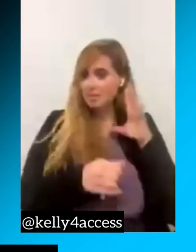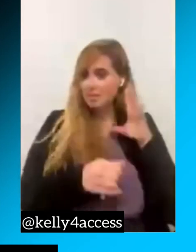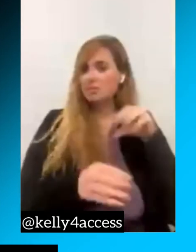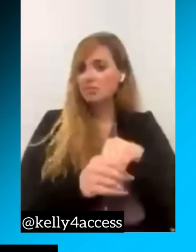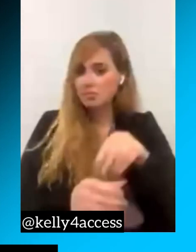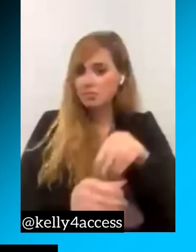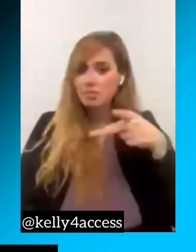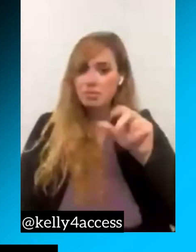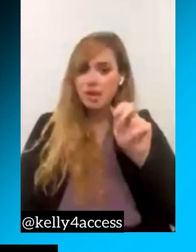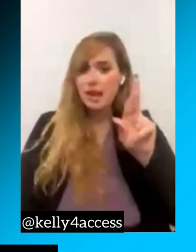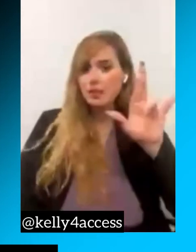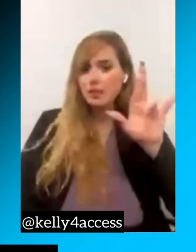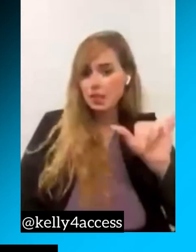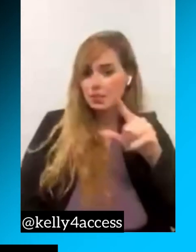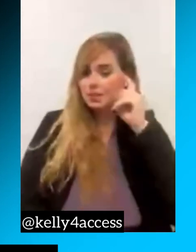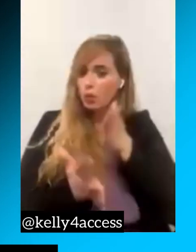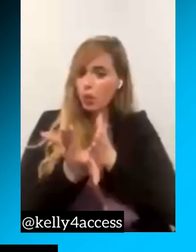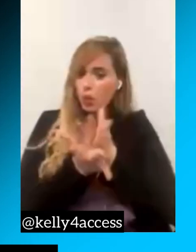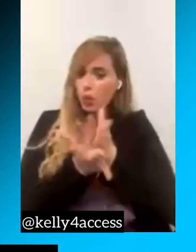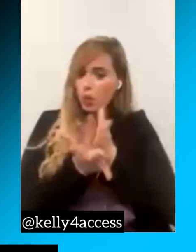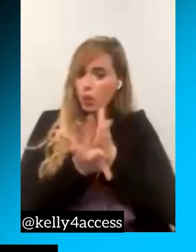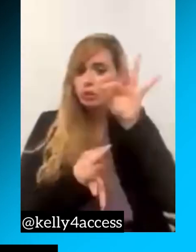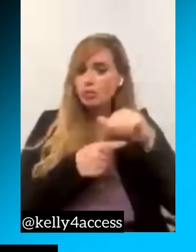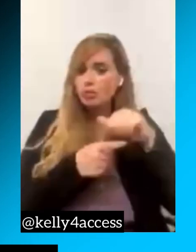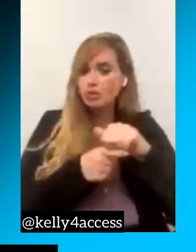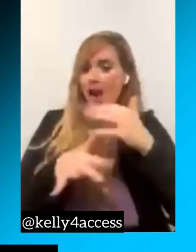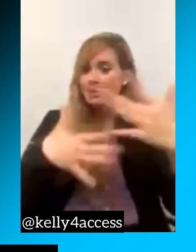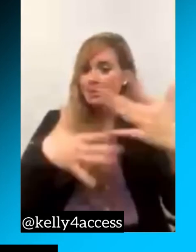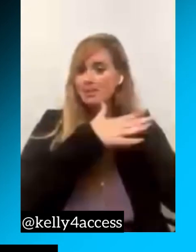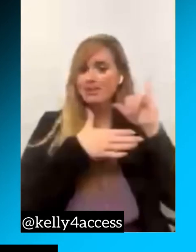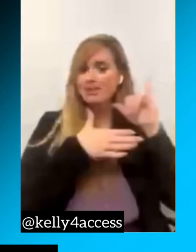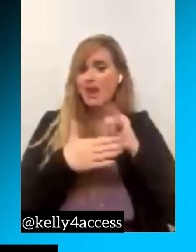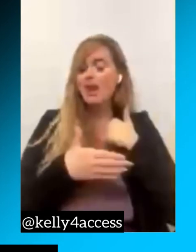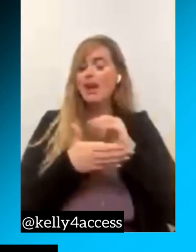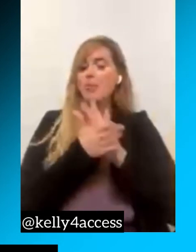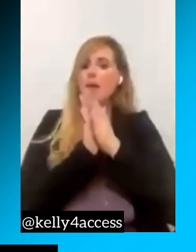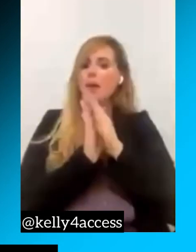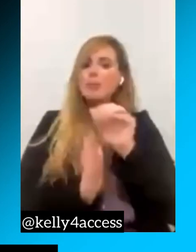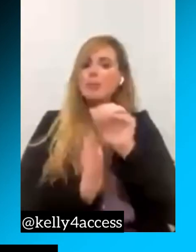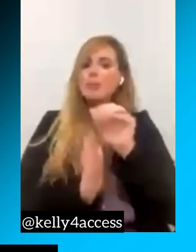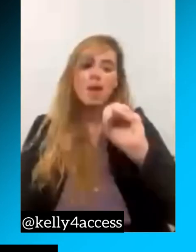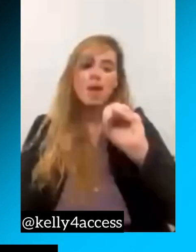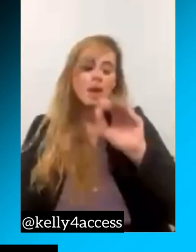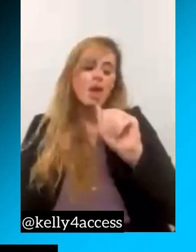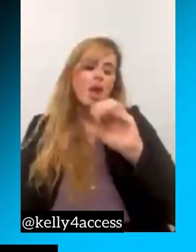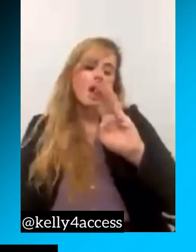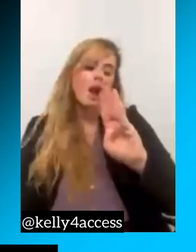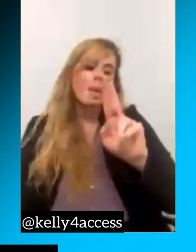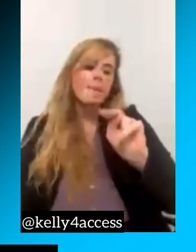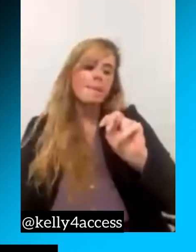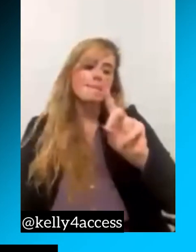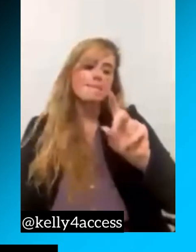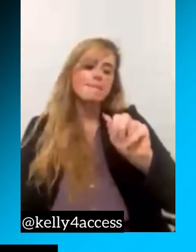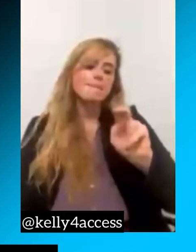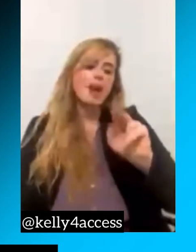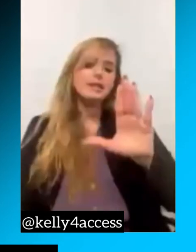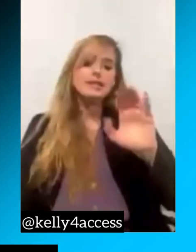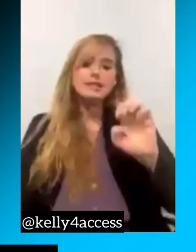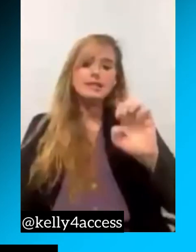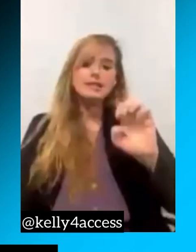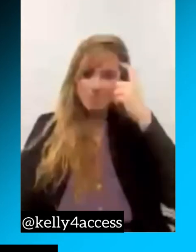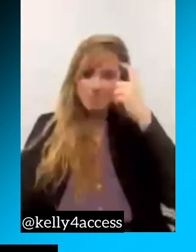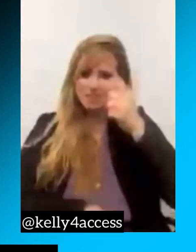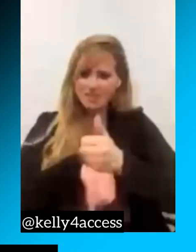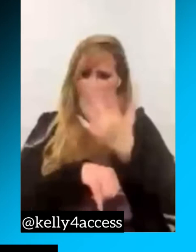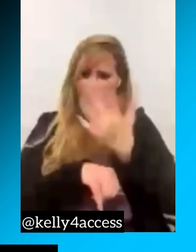got through the spiritual practices, got into the abundance mindset and was like, why only give love to one person? Why